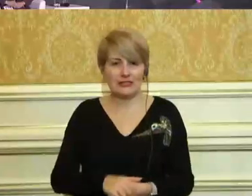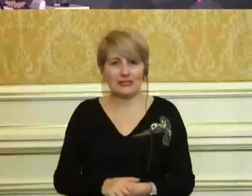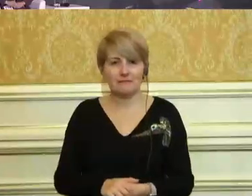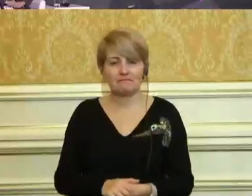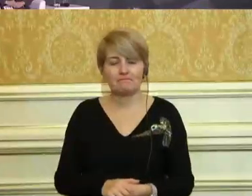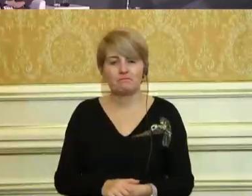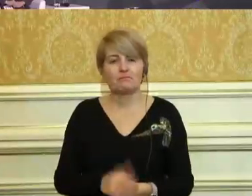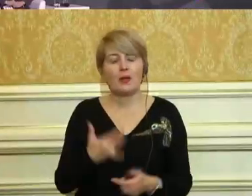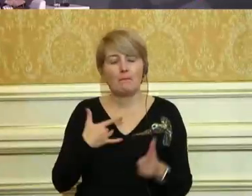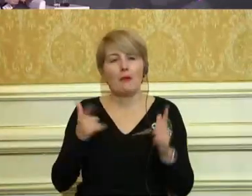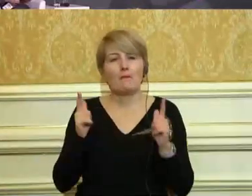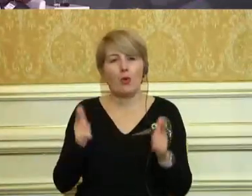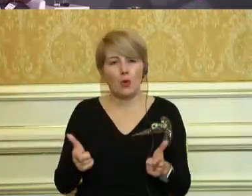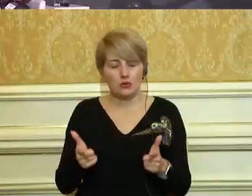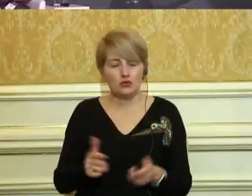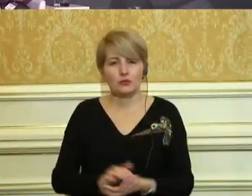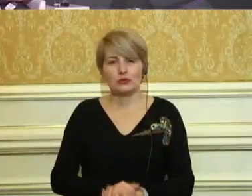support